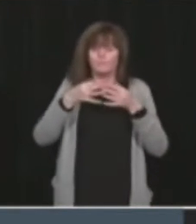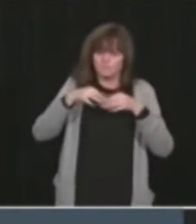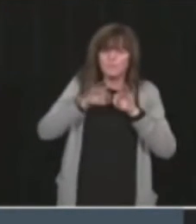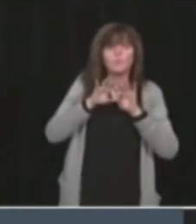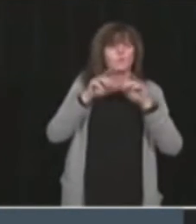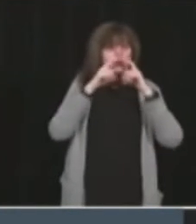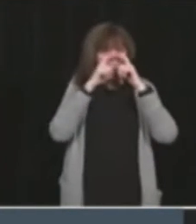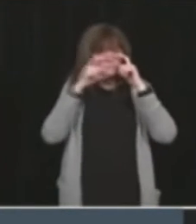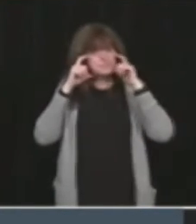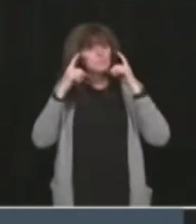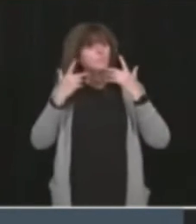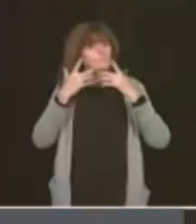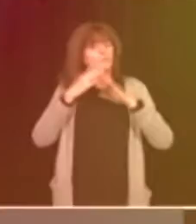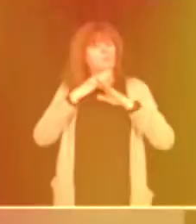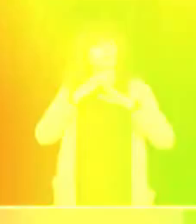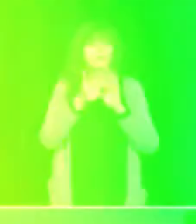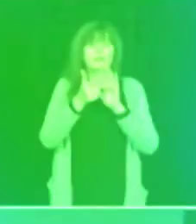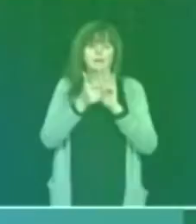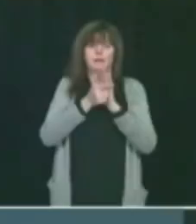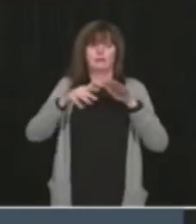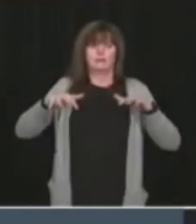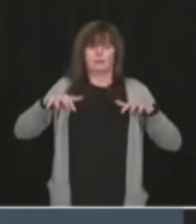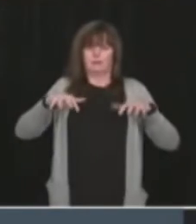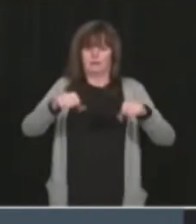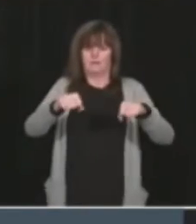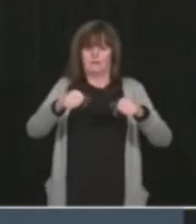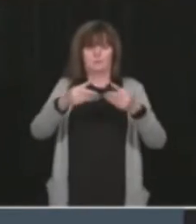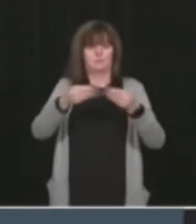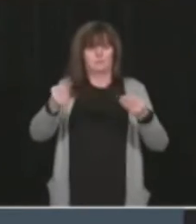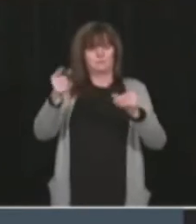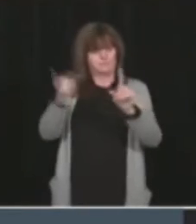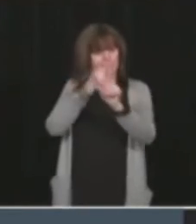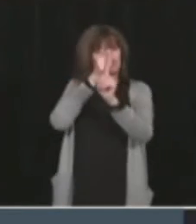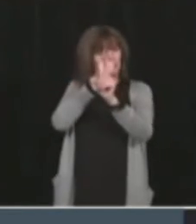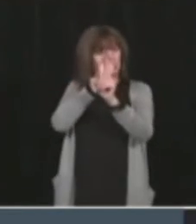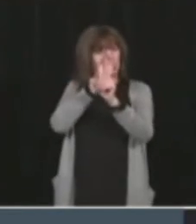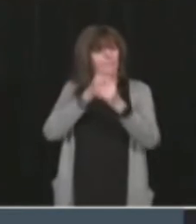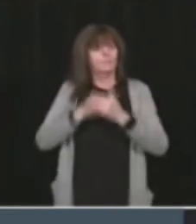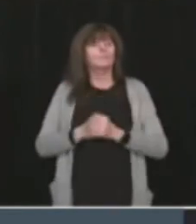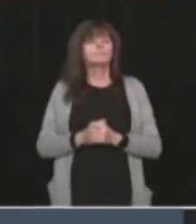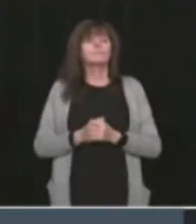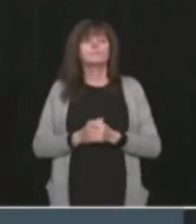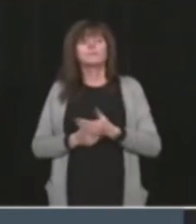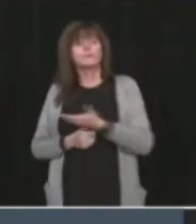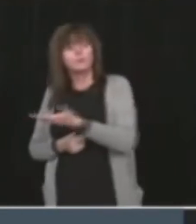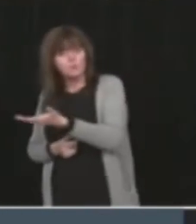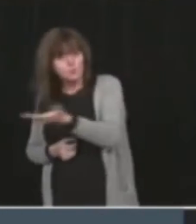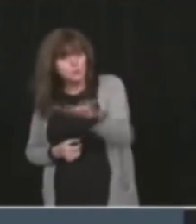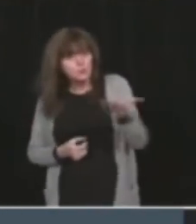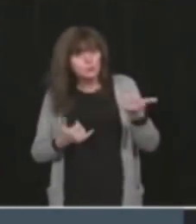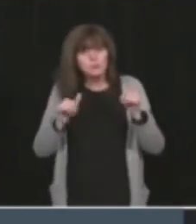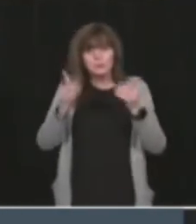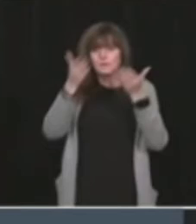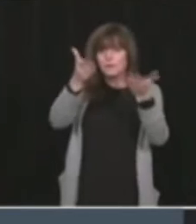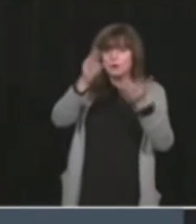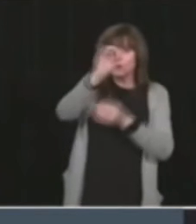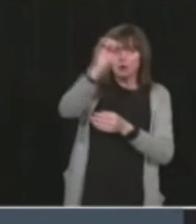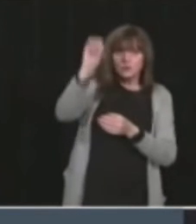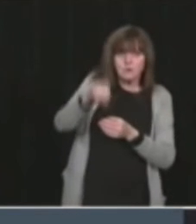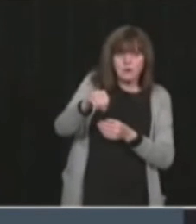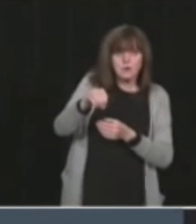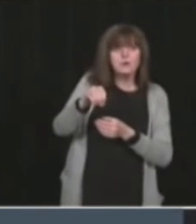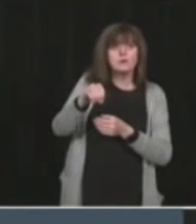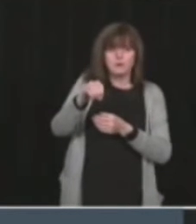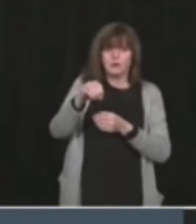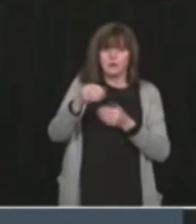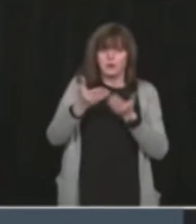proceed with our reopening plan safely. To those of you who are there with the sole objective of